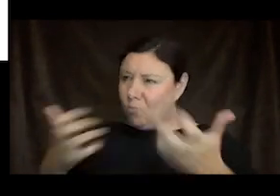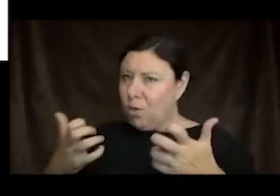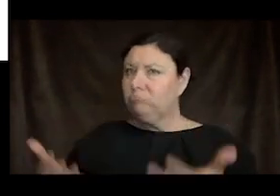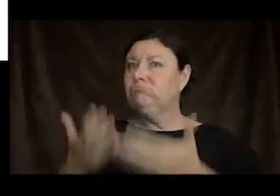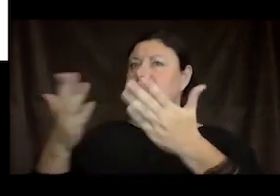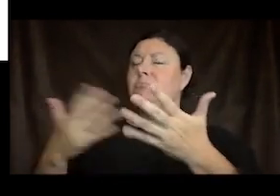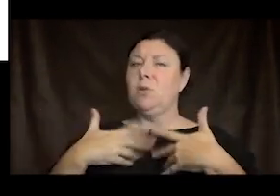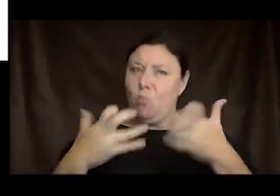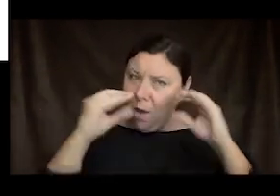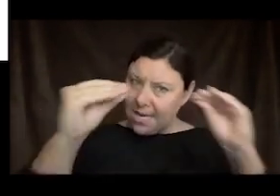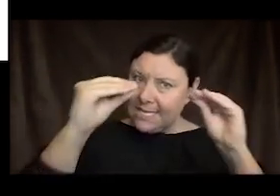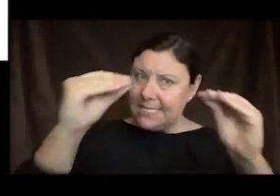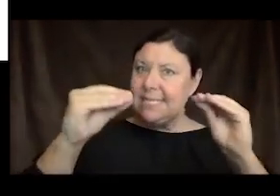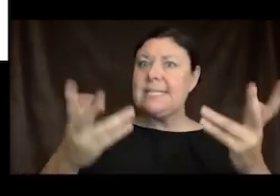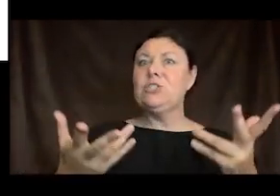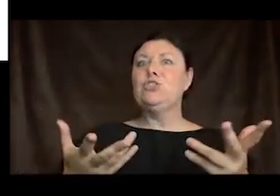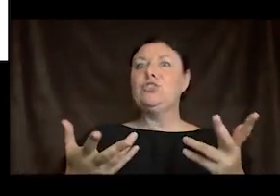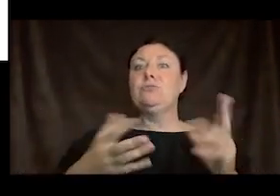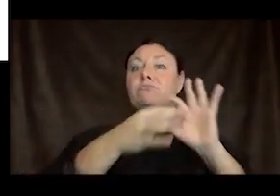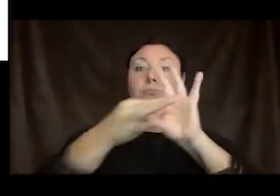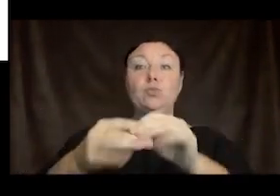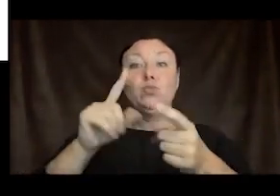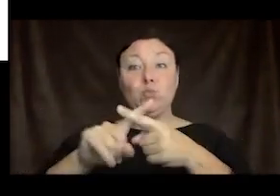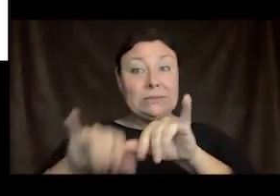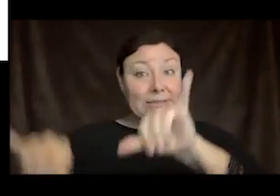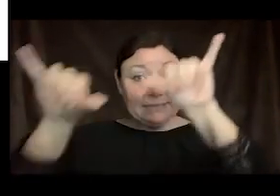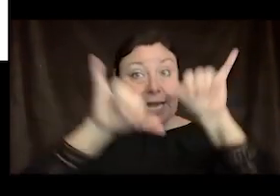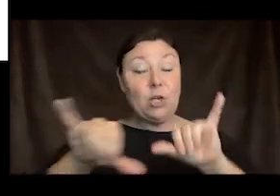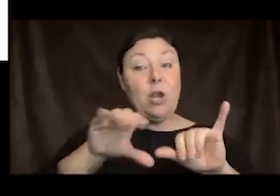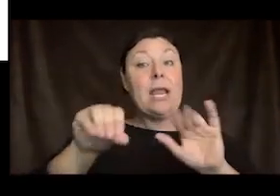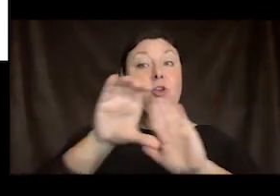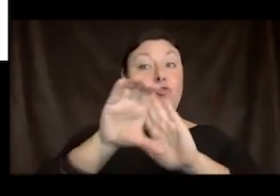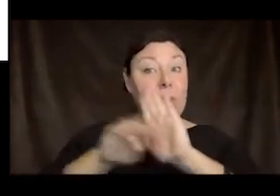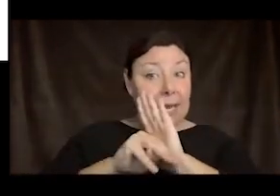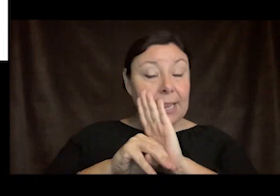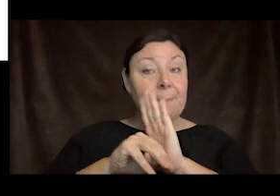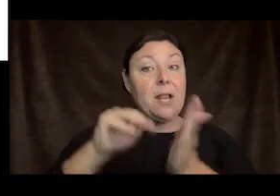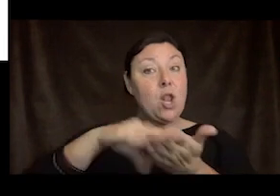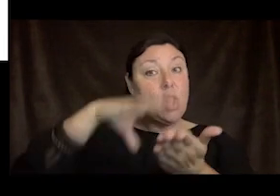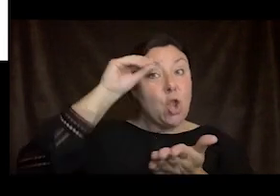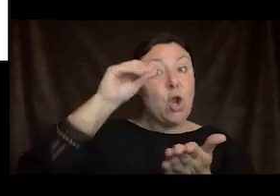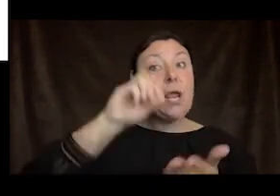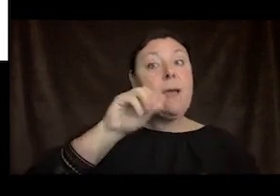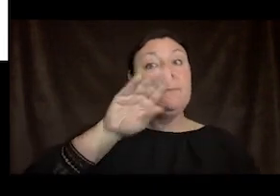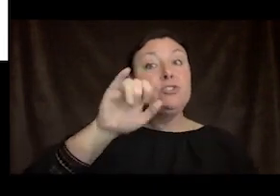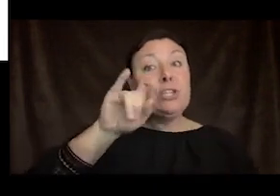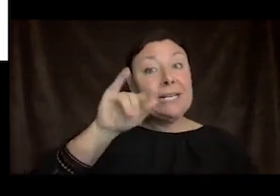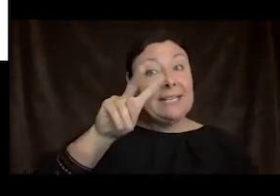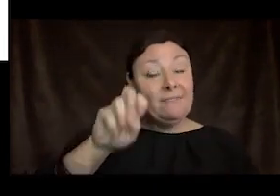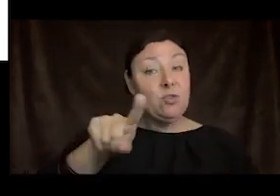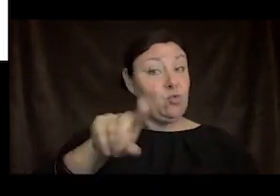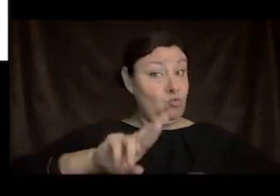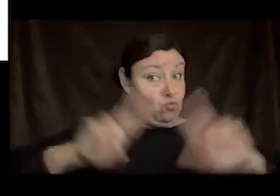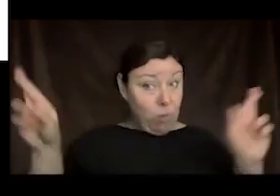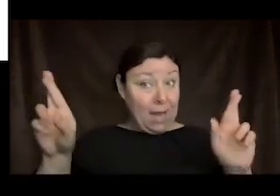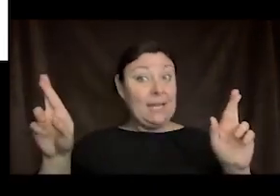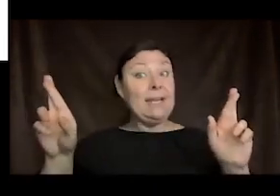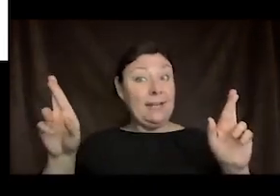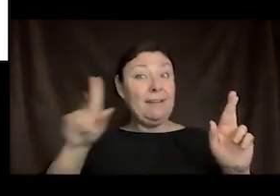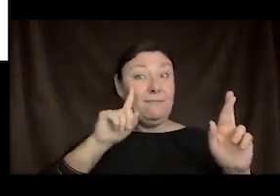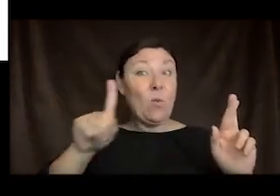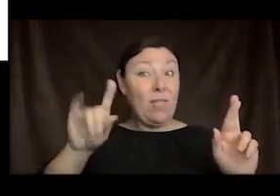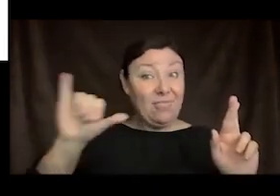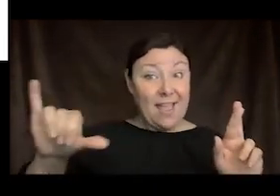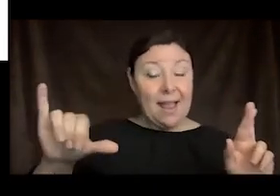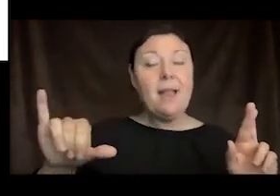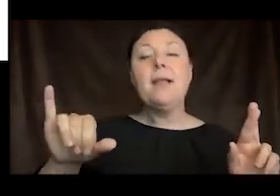to teach, and you tie it to the standards and the curriculum and the learning objectives, and you're ready to deal with that, then that's,